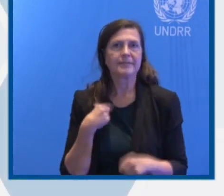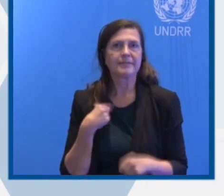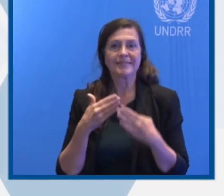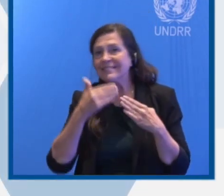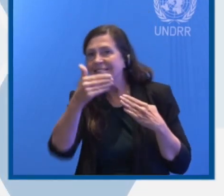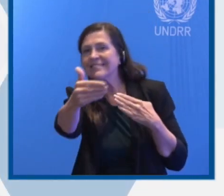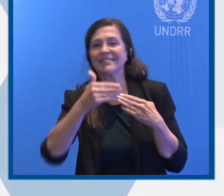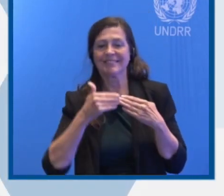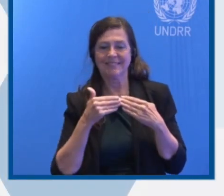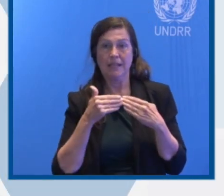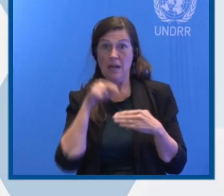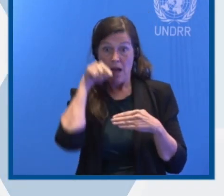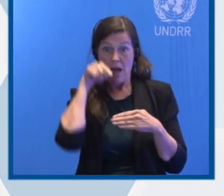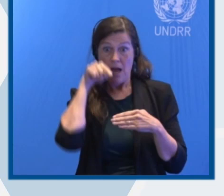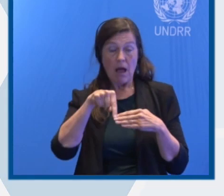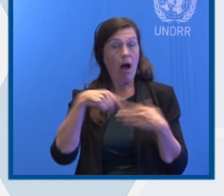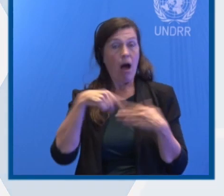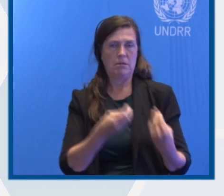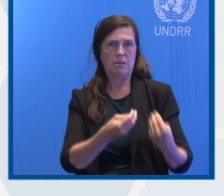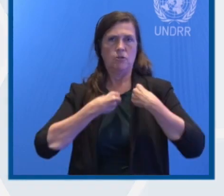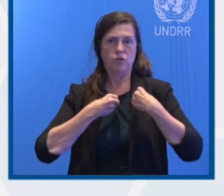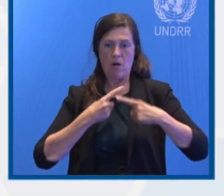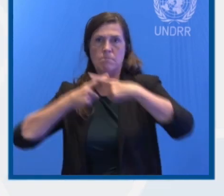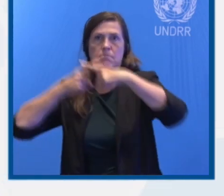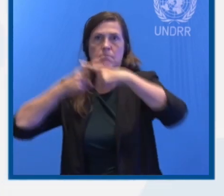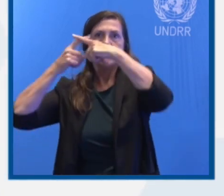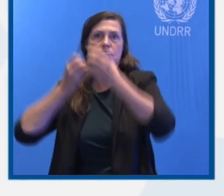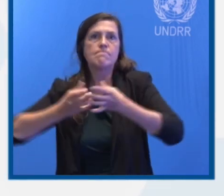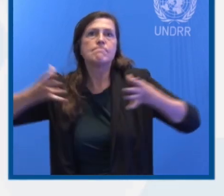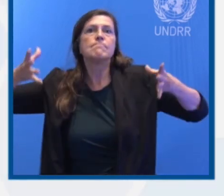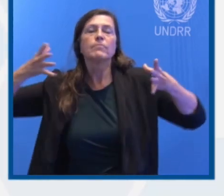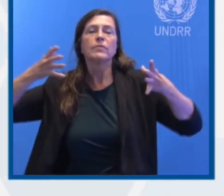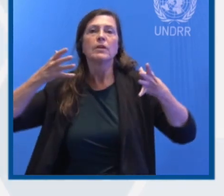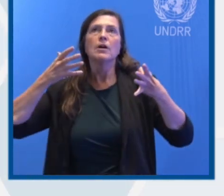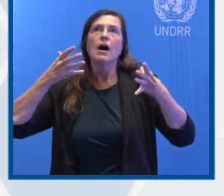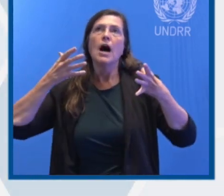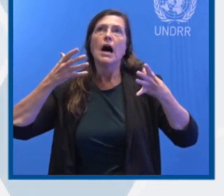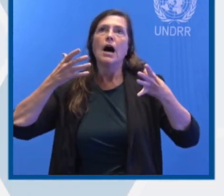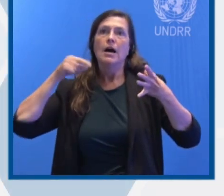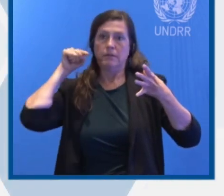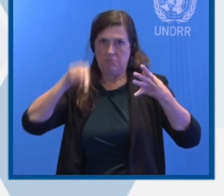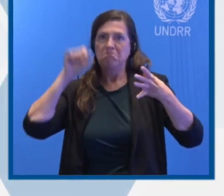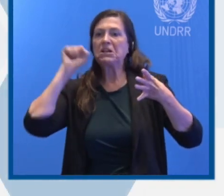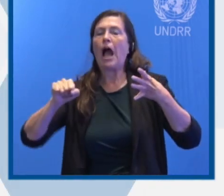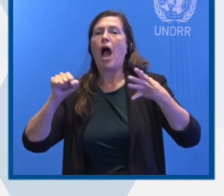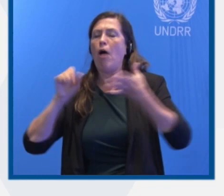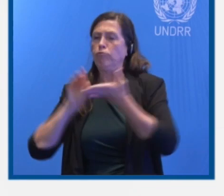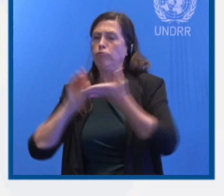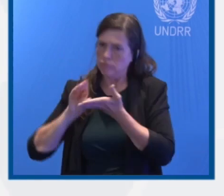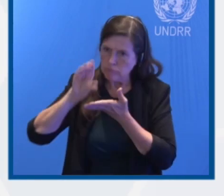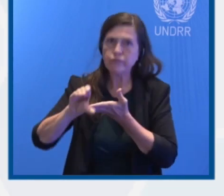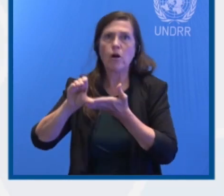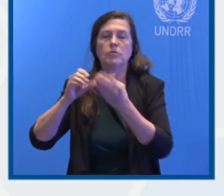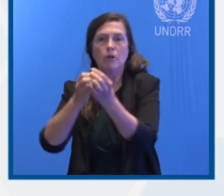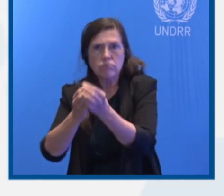has a multiplying effect because the benefit from that asset will actually fund future